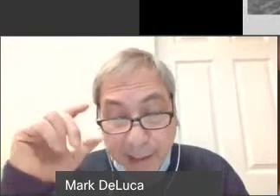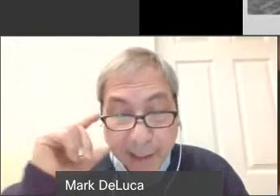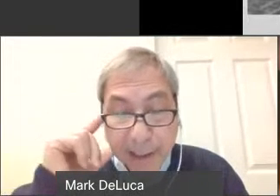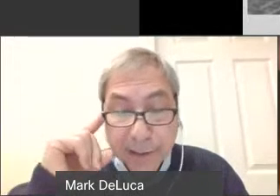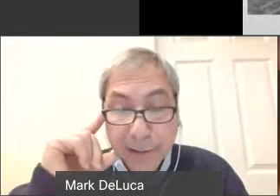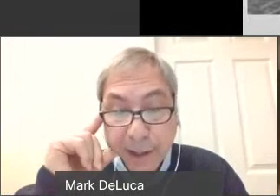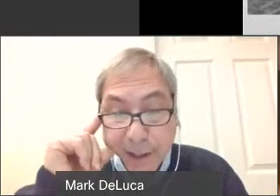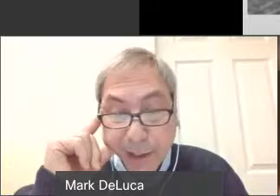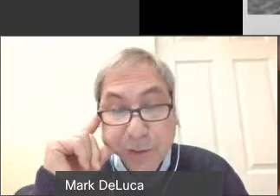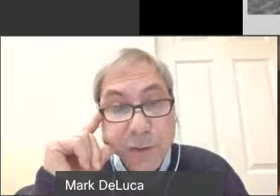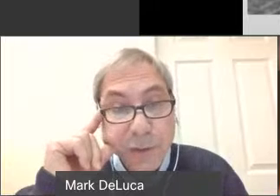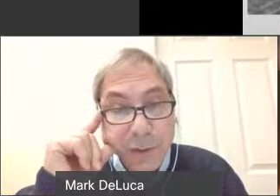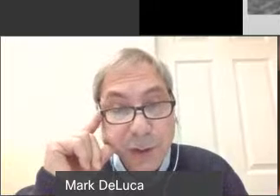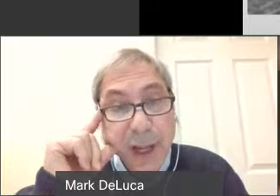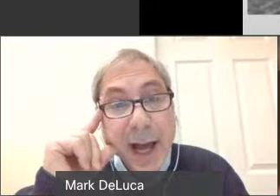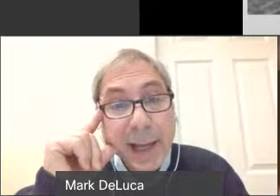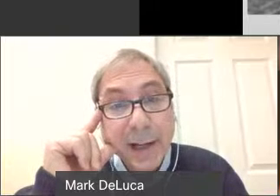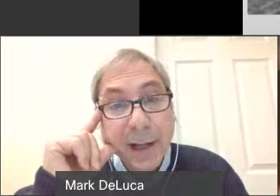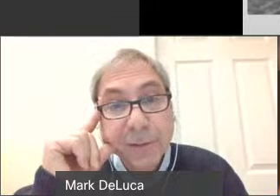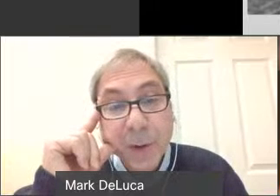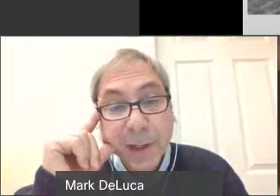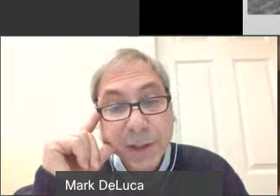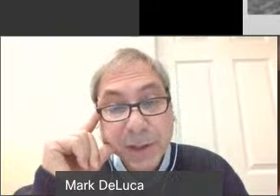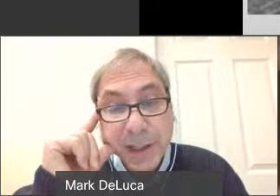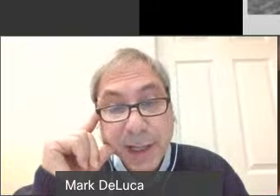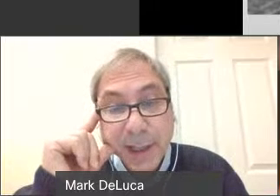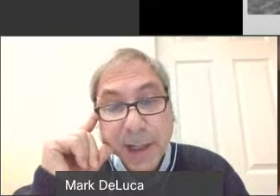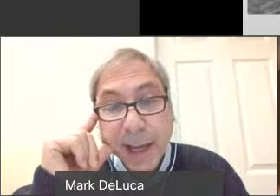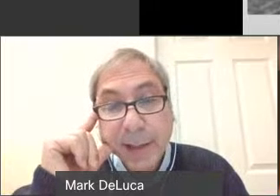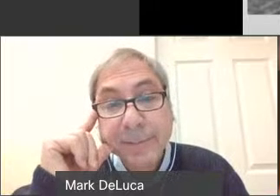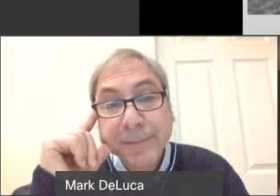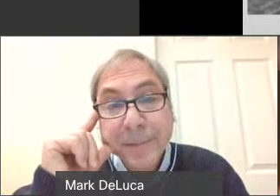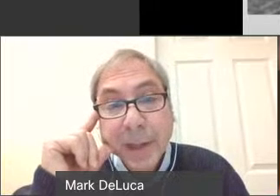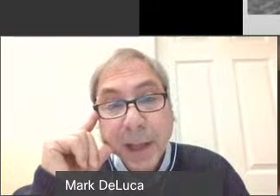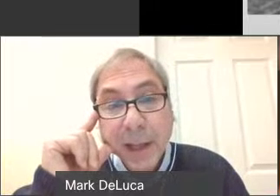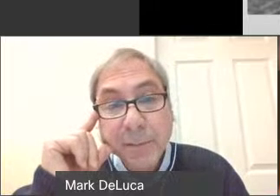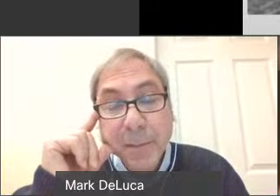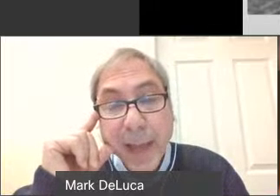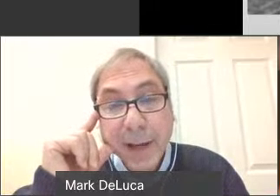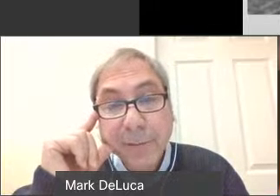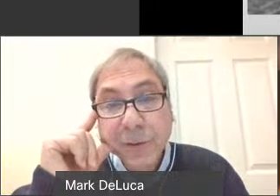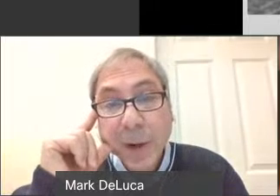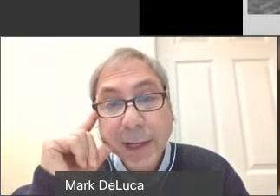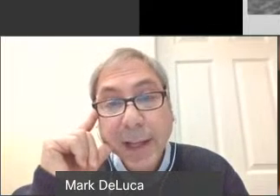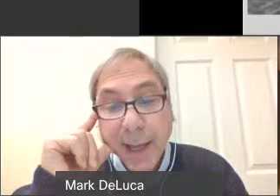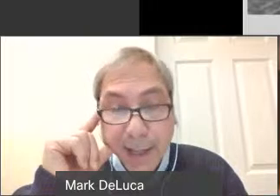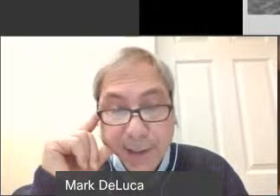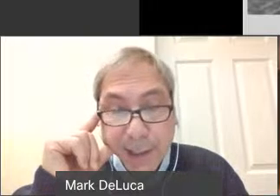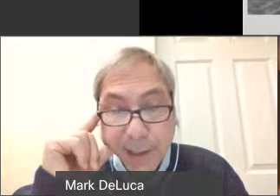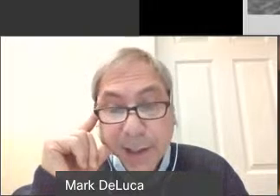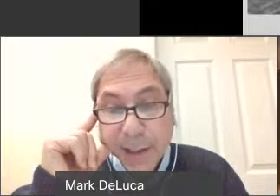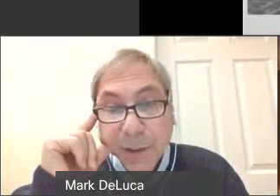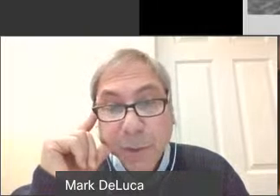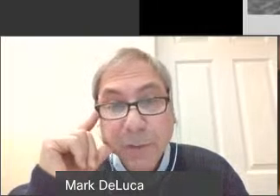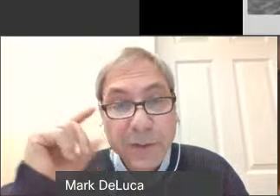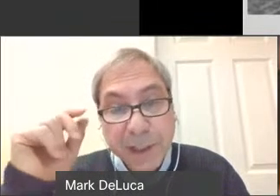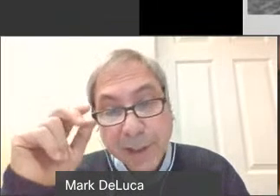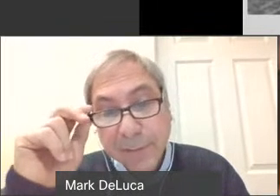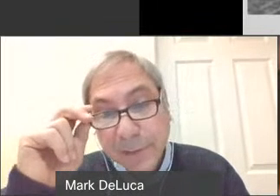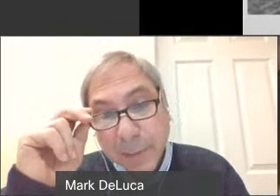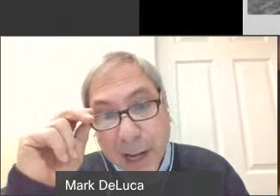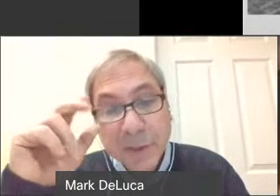Now, back in July of 2016 and again in May of 2018,